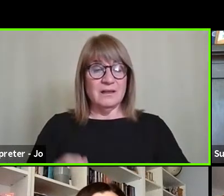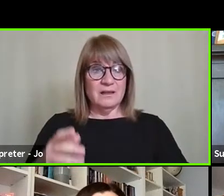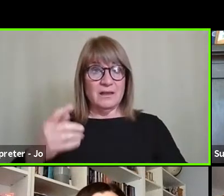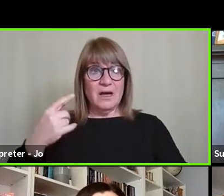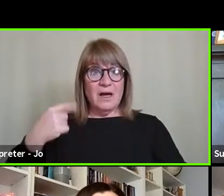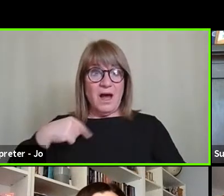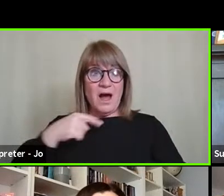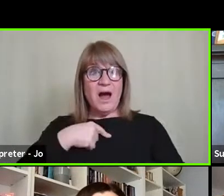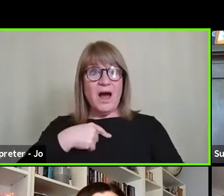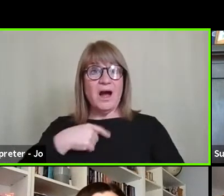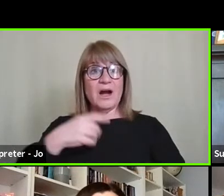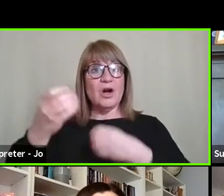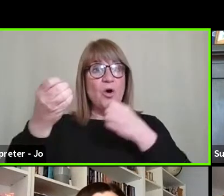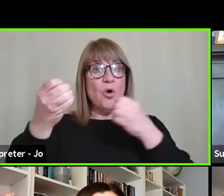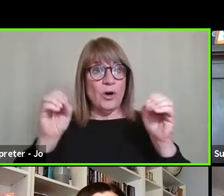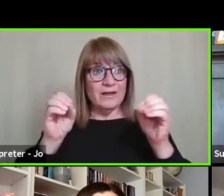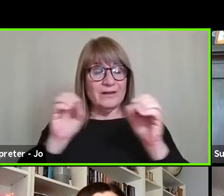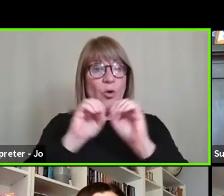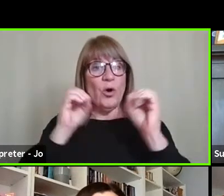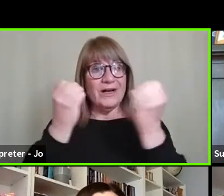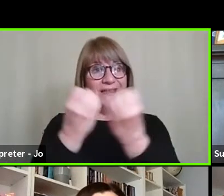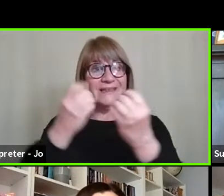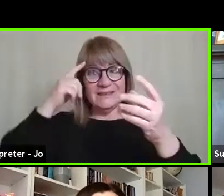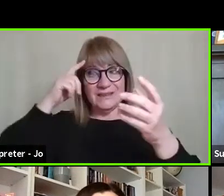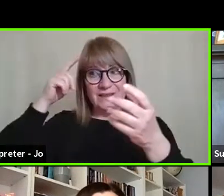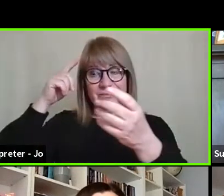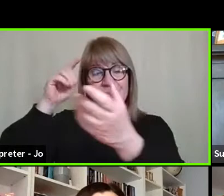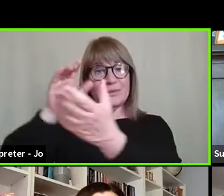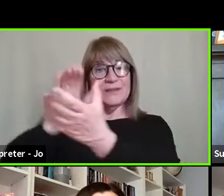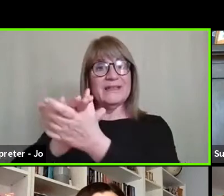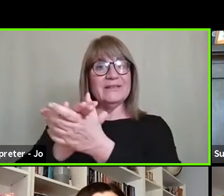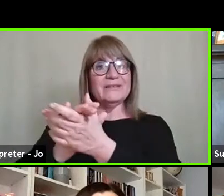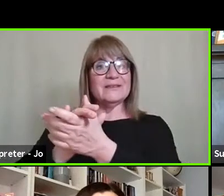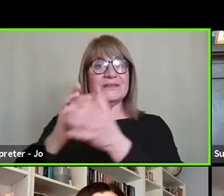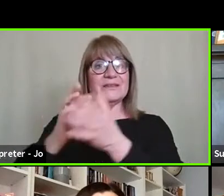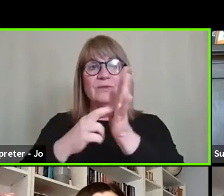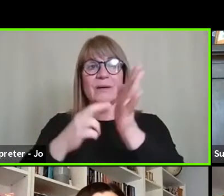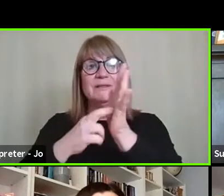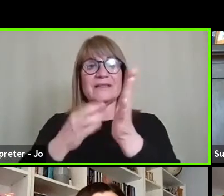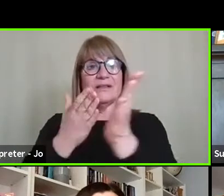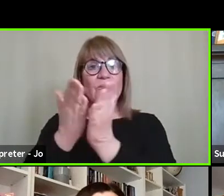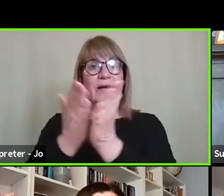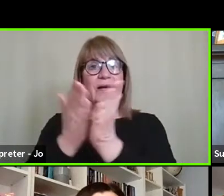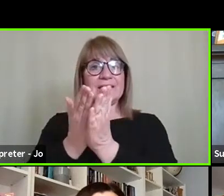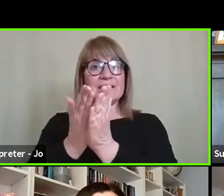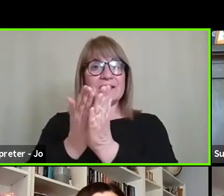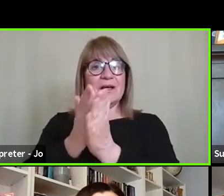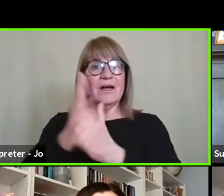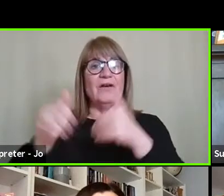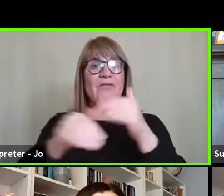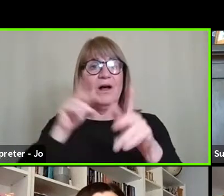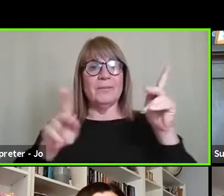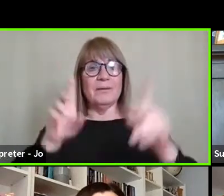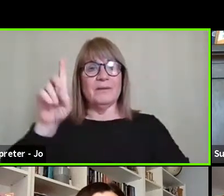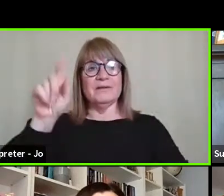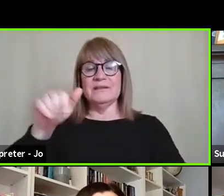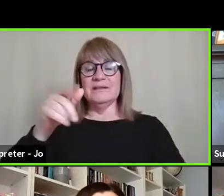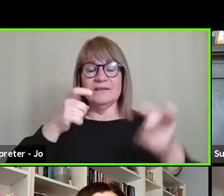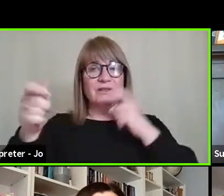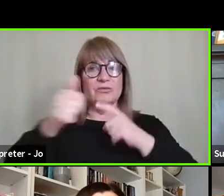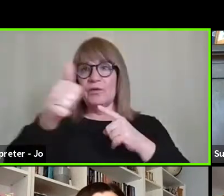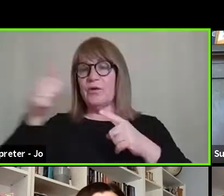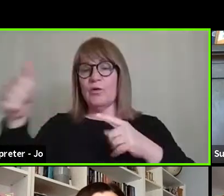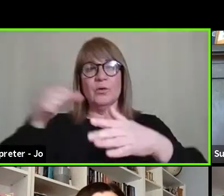that represents the rights of all people with disabilities to control their own reproductive capacities and